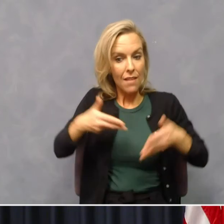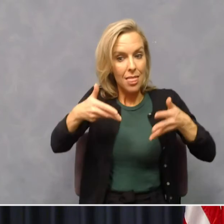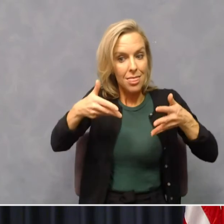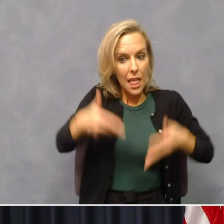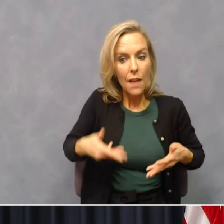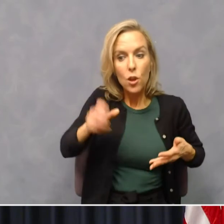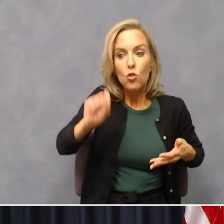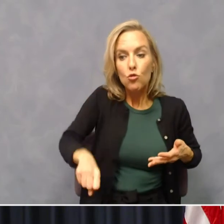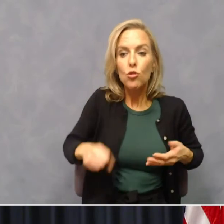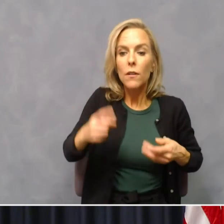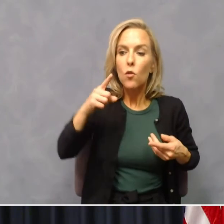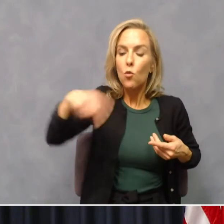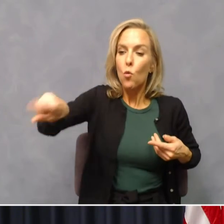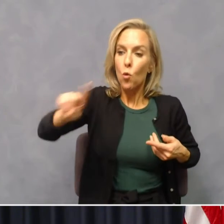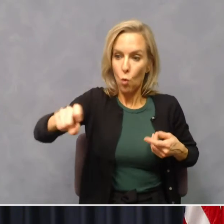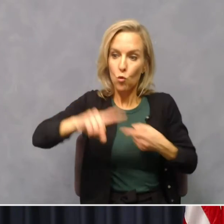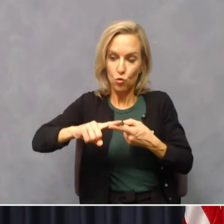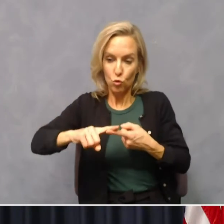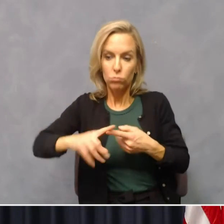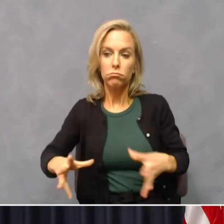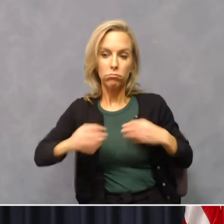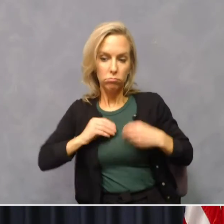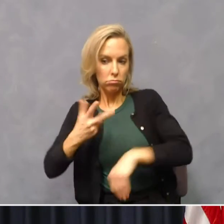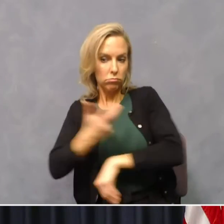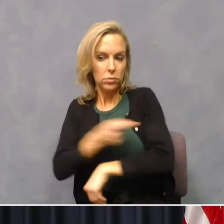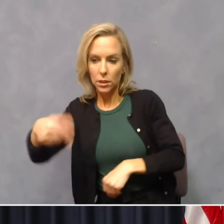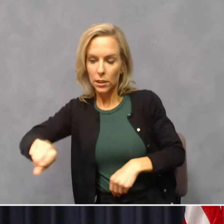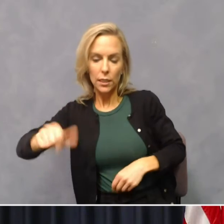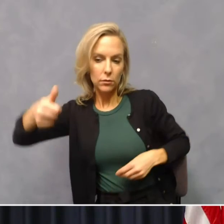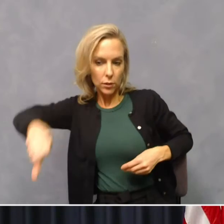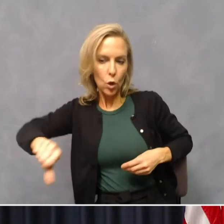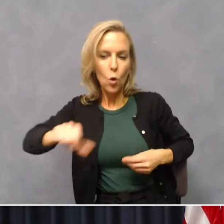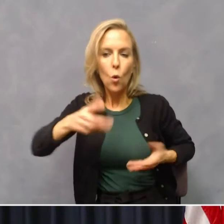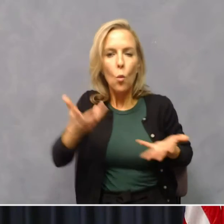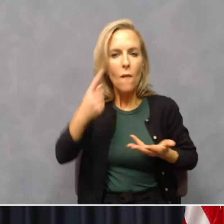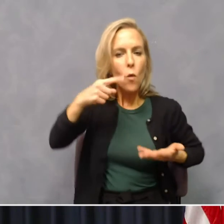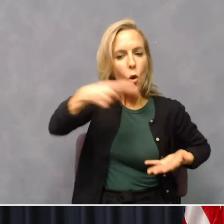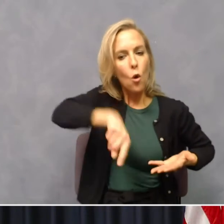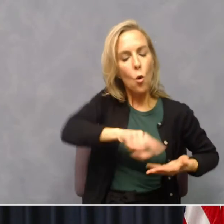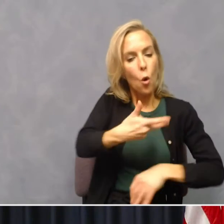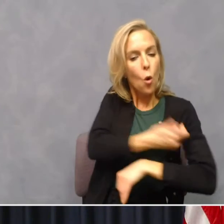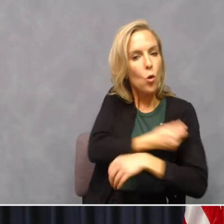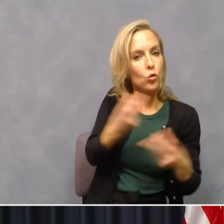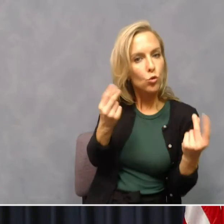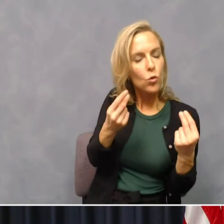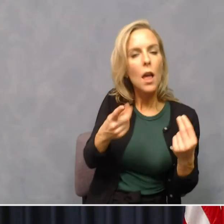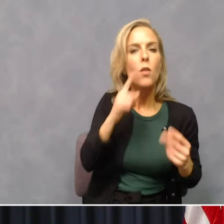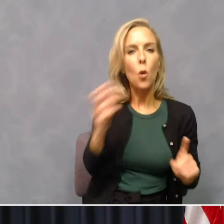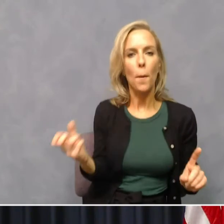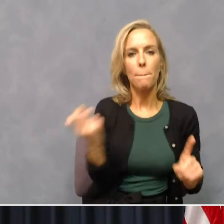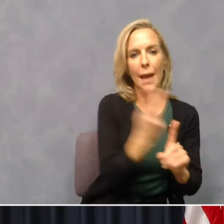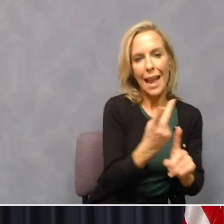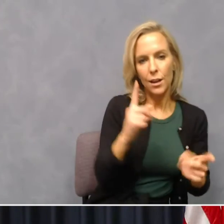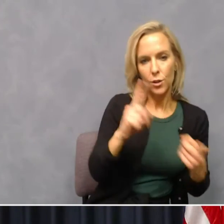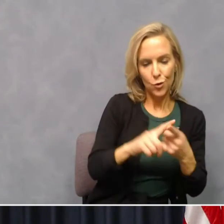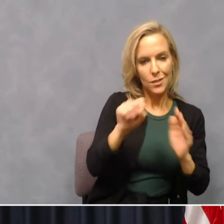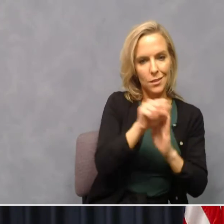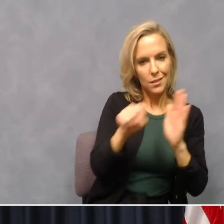this? So those vaccines will go back into our state distribution plan